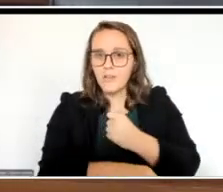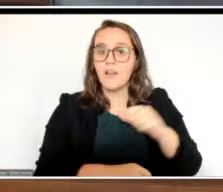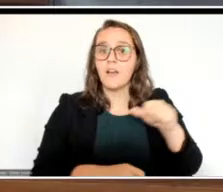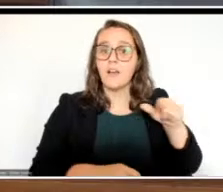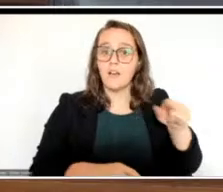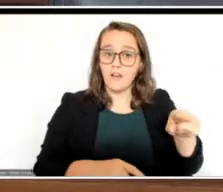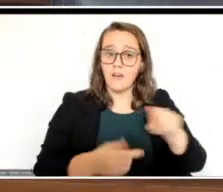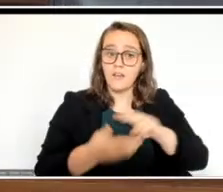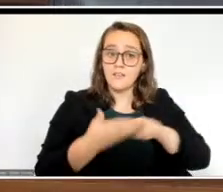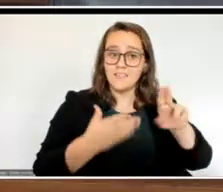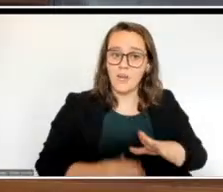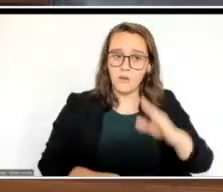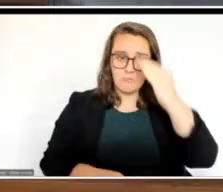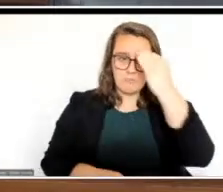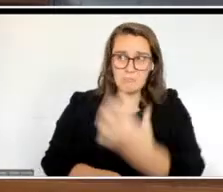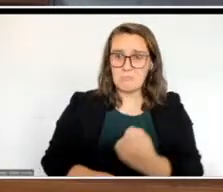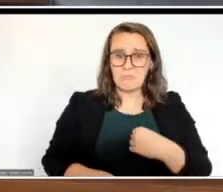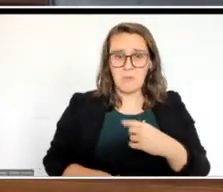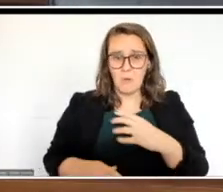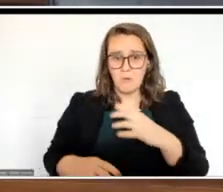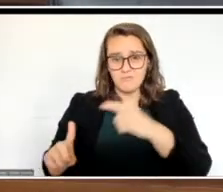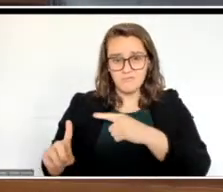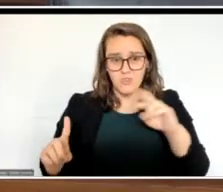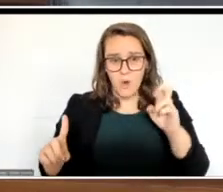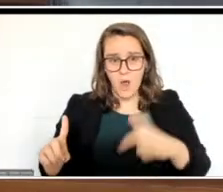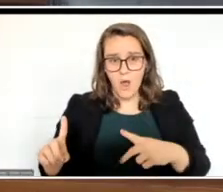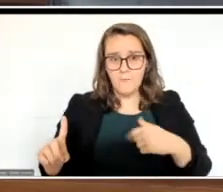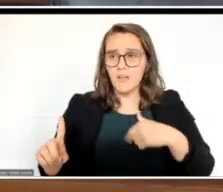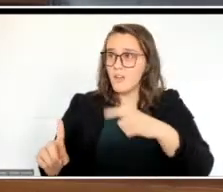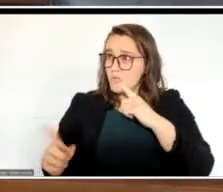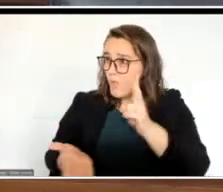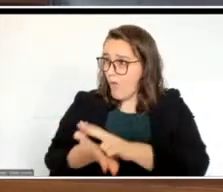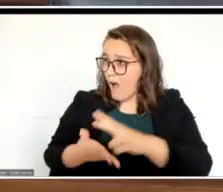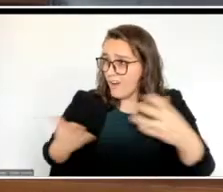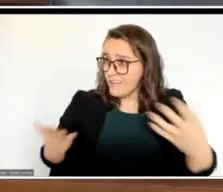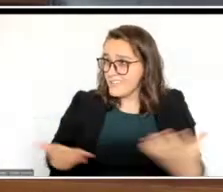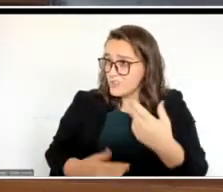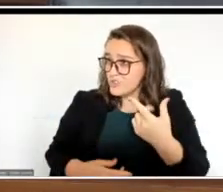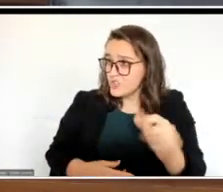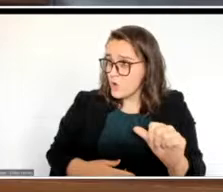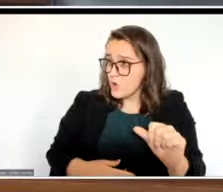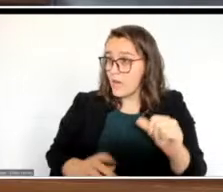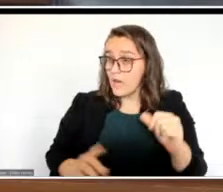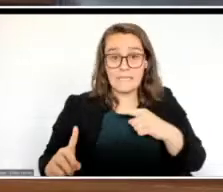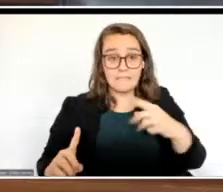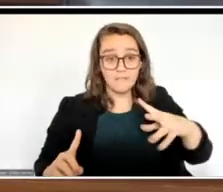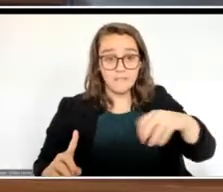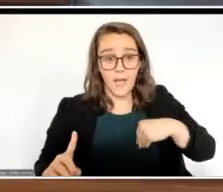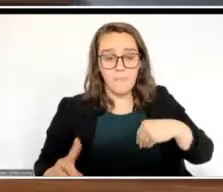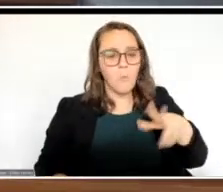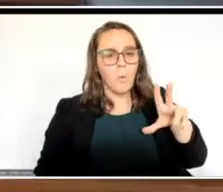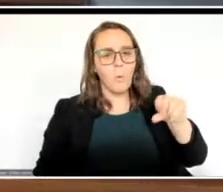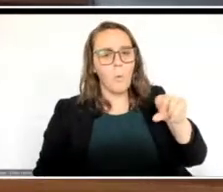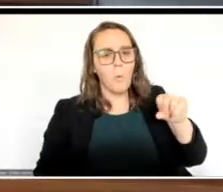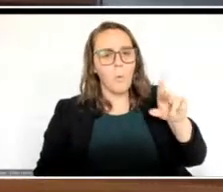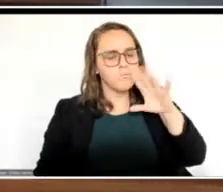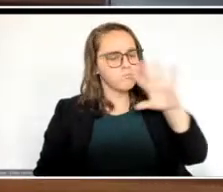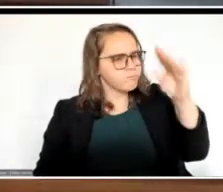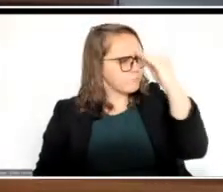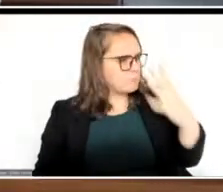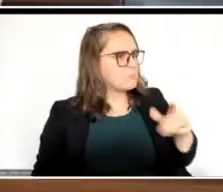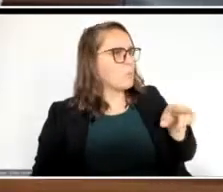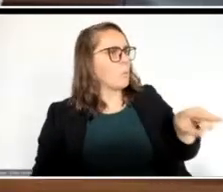Georgia. But President Trump did not accept that answer. Instead, he suggested that Secretary Raffensperger himself might